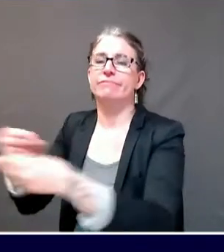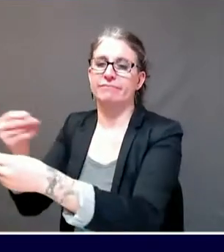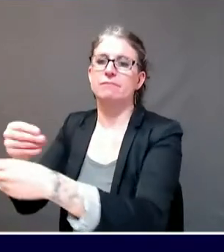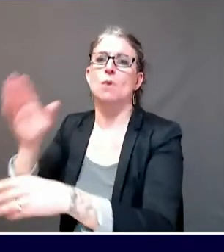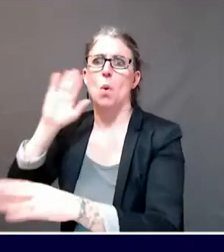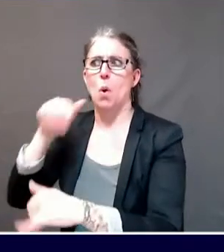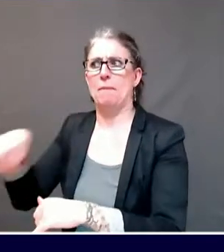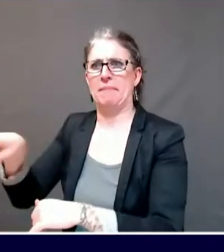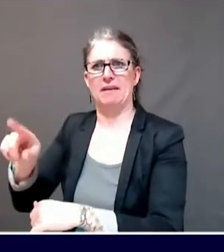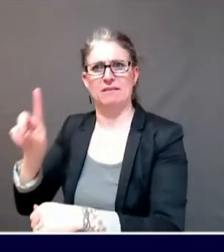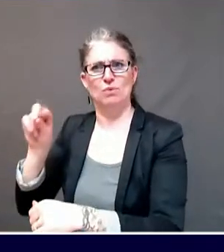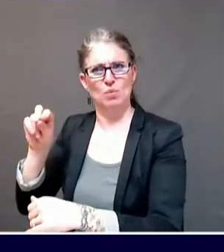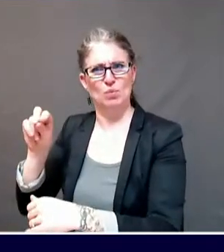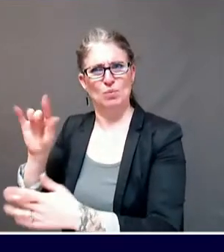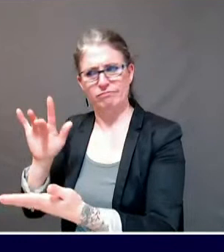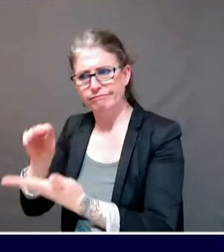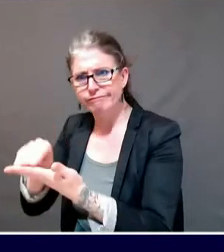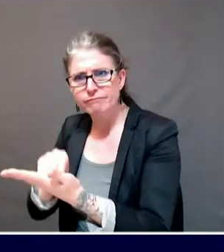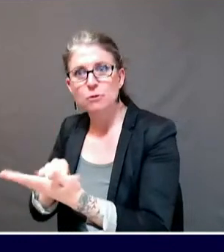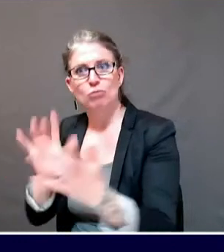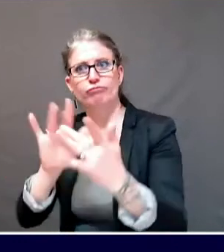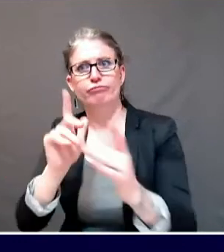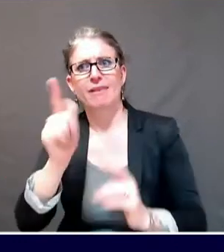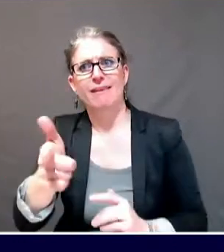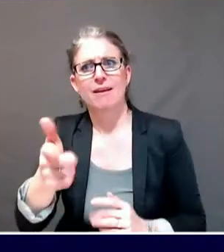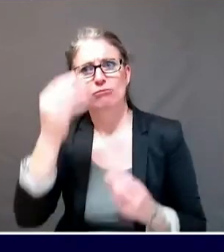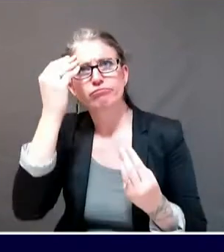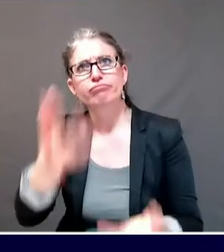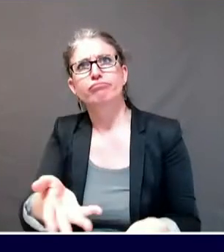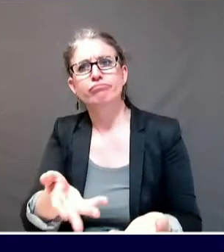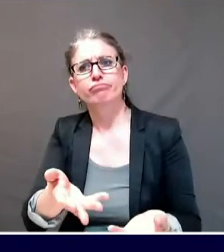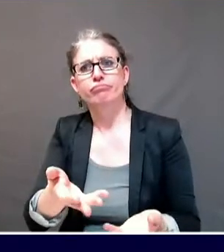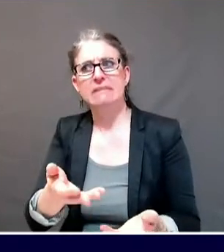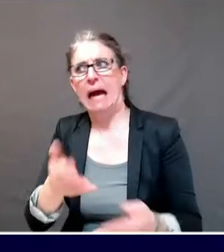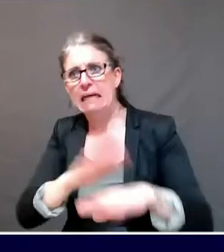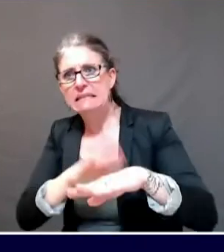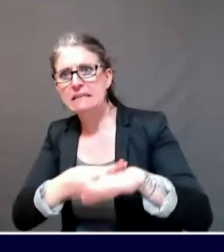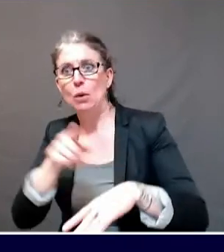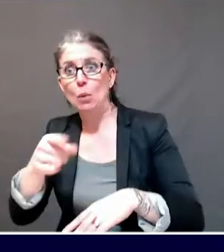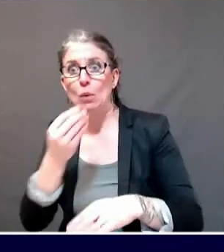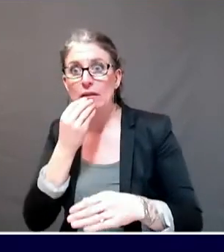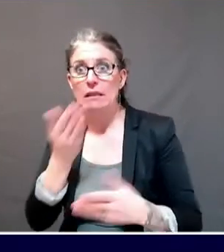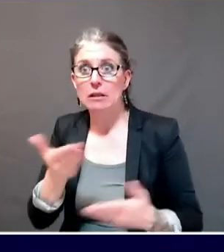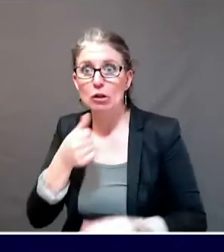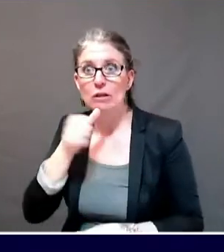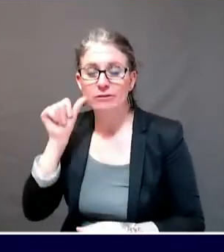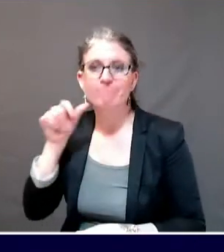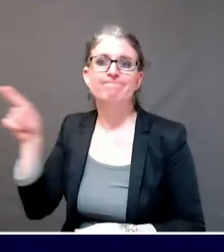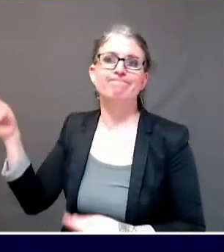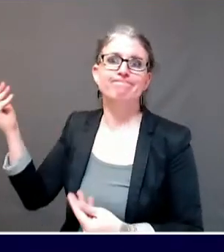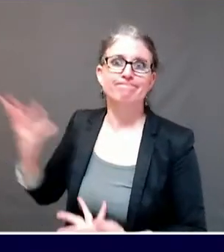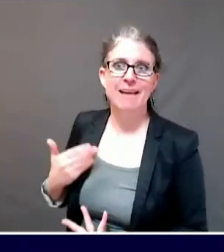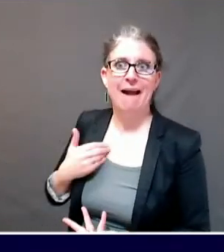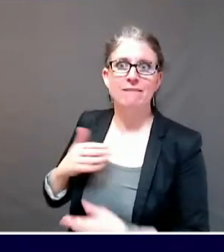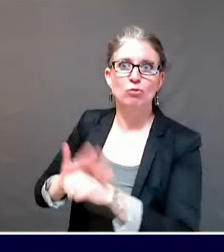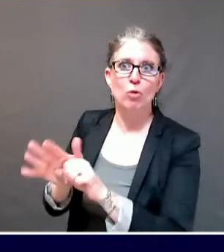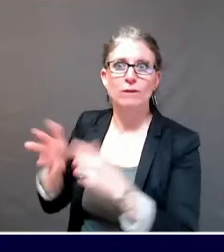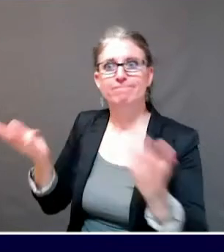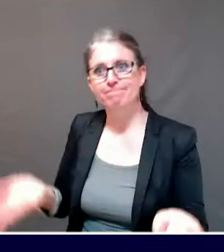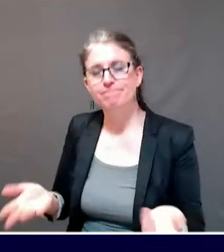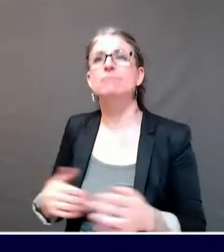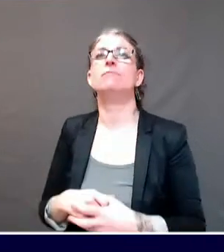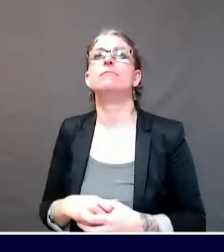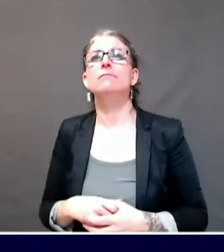And then, sorry, real quick. So what should people do then if they are worried that they've been exposed but have not